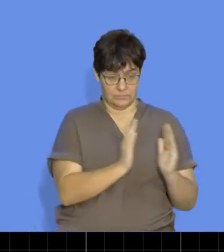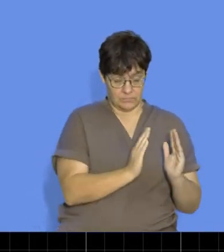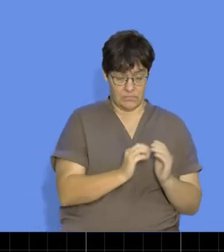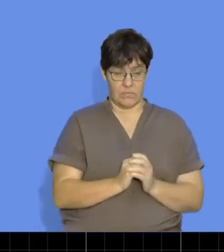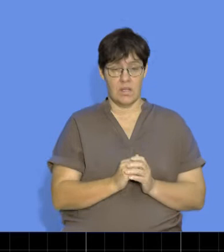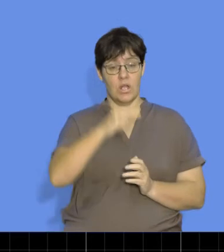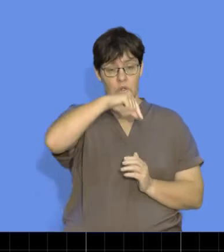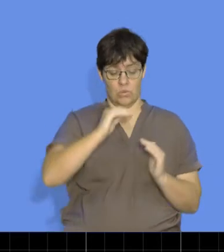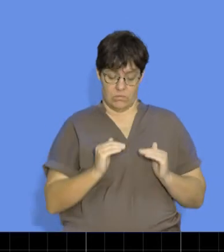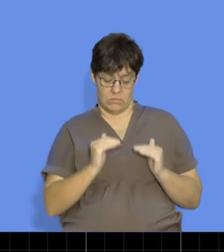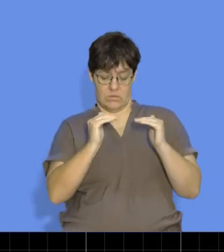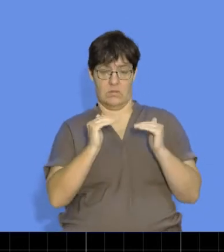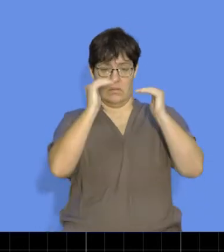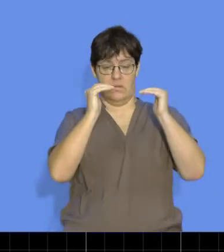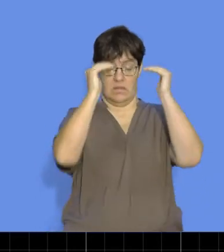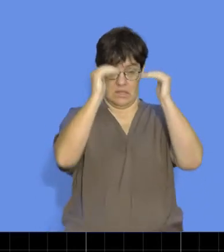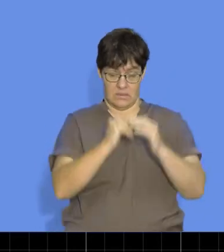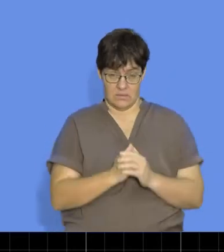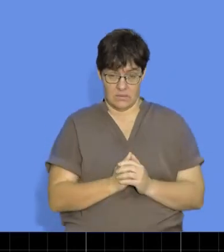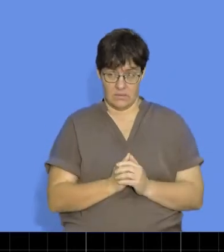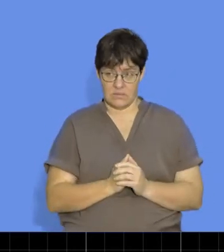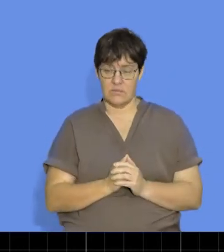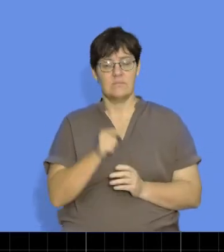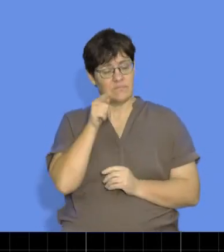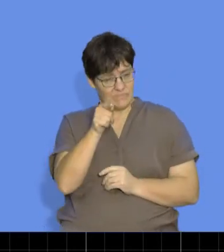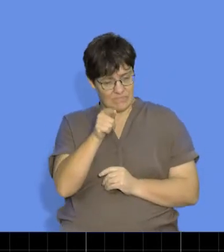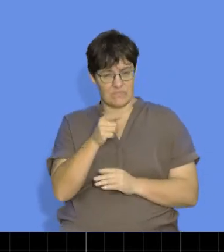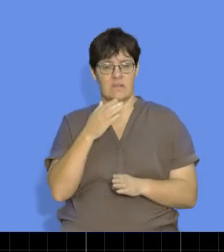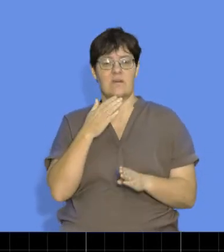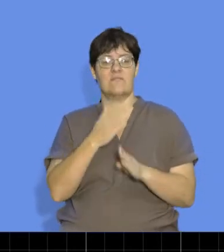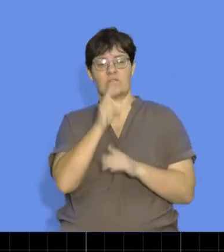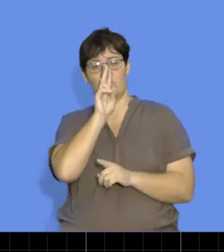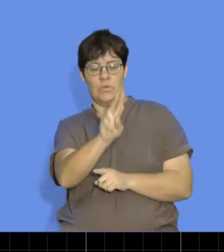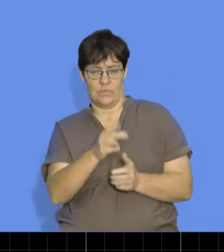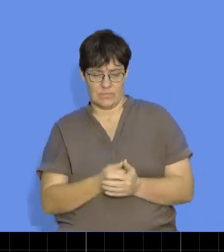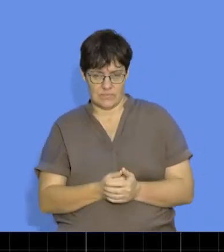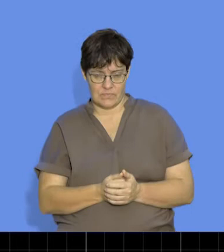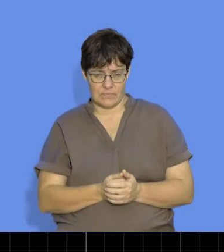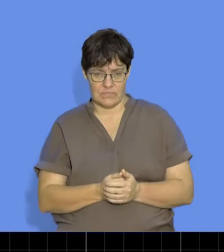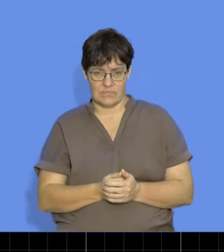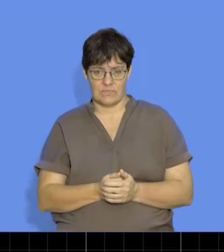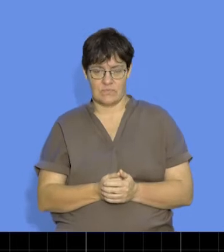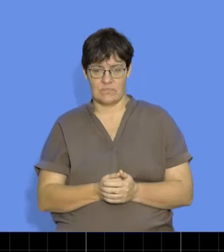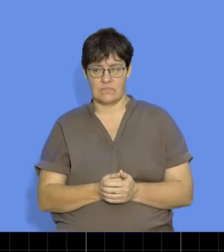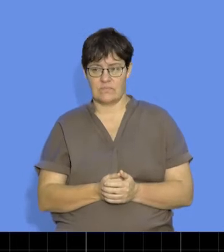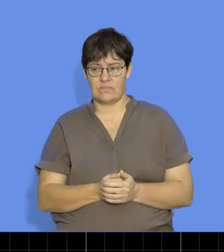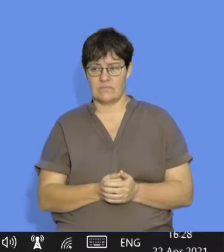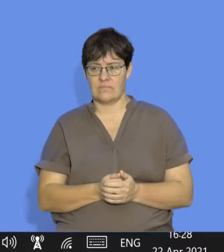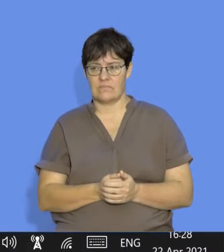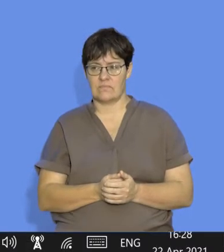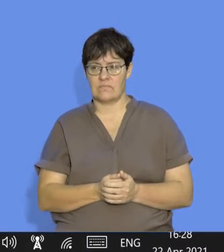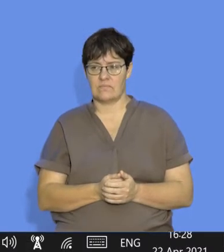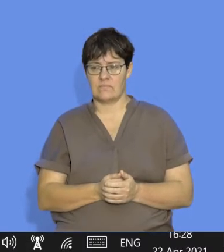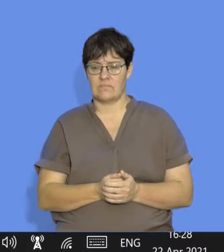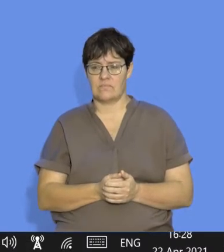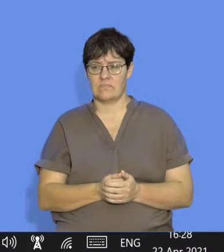the value of q is 3, right? And that's what the function will look like. But now,